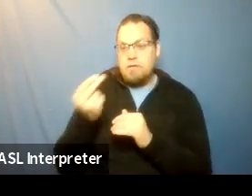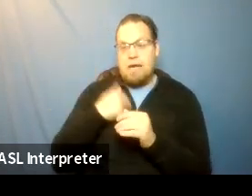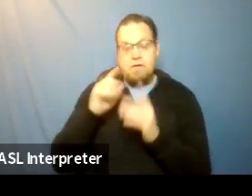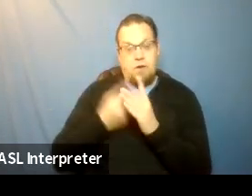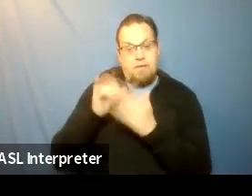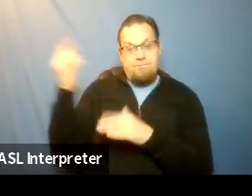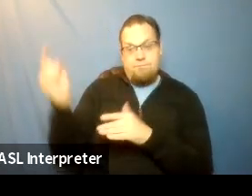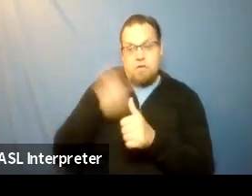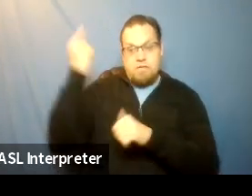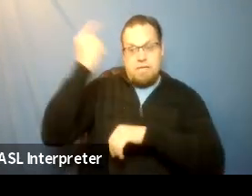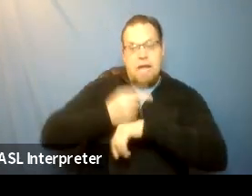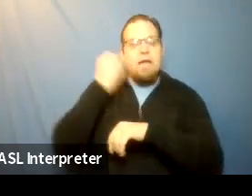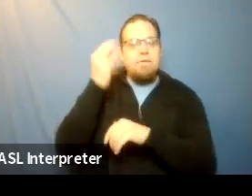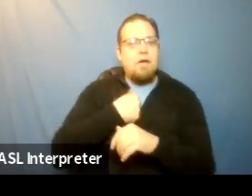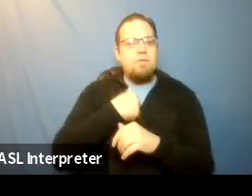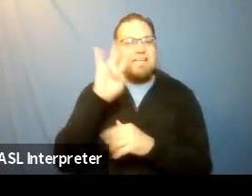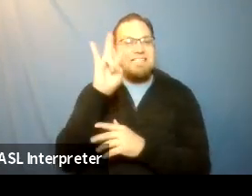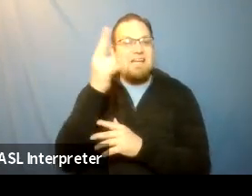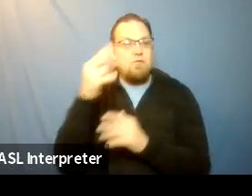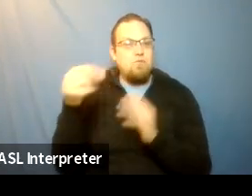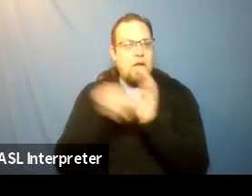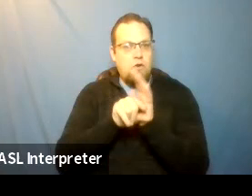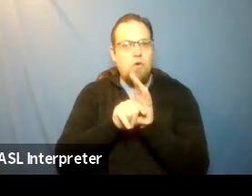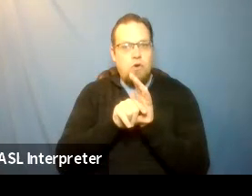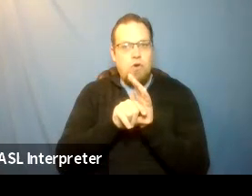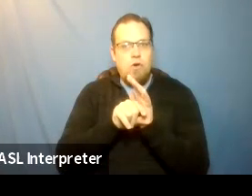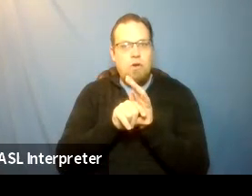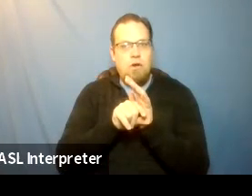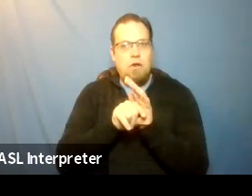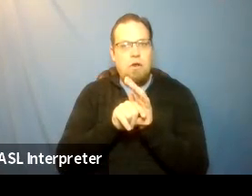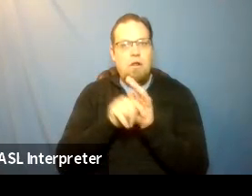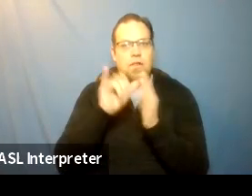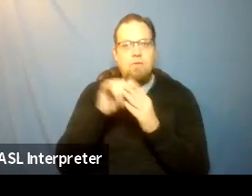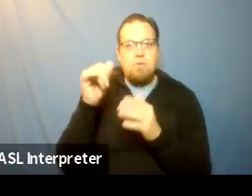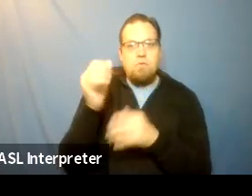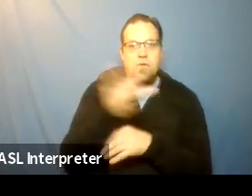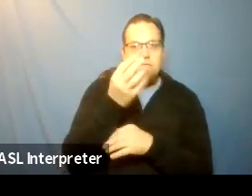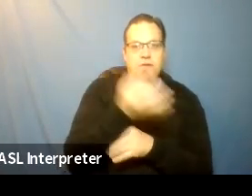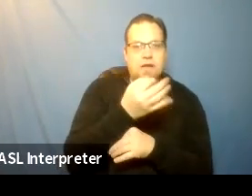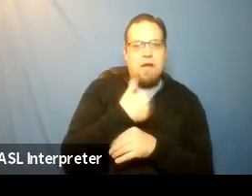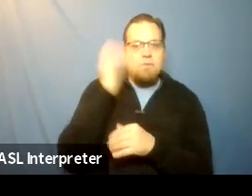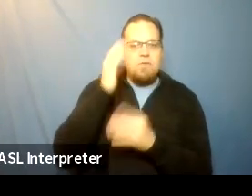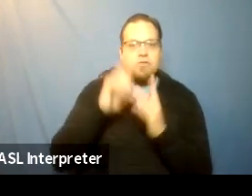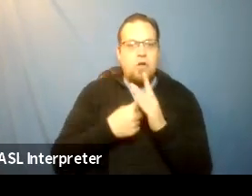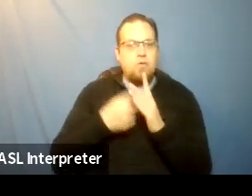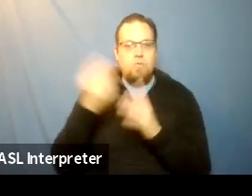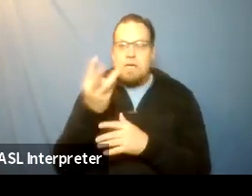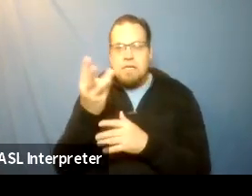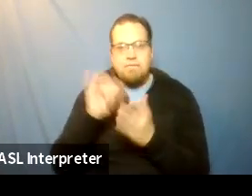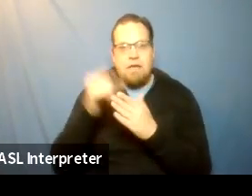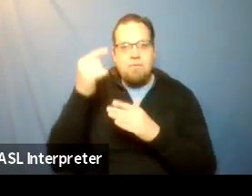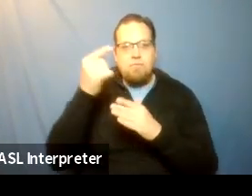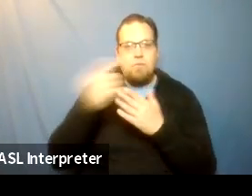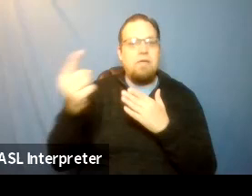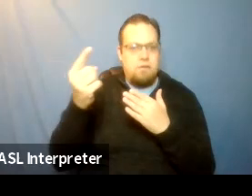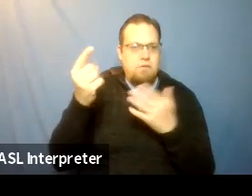I was a 7th grader, that was the Wednesday, Friday, then I would start Wednesday of that day, of that week.